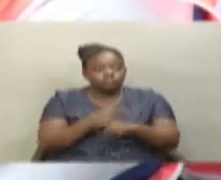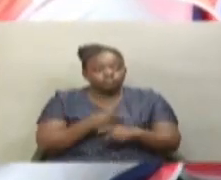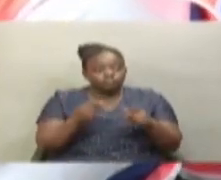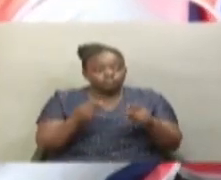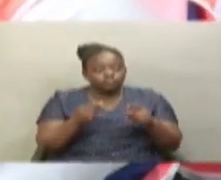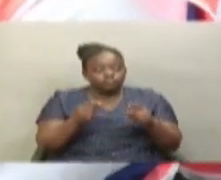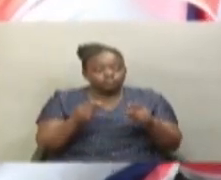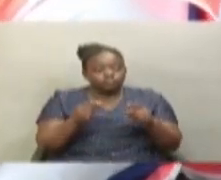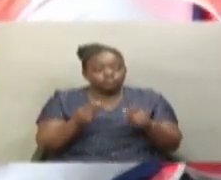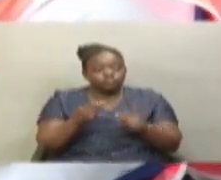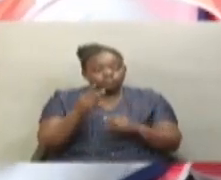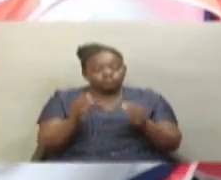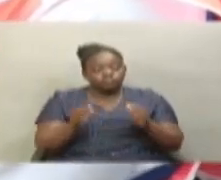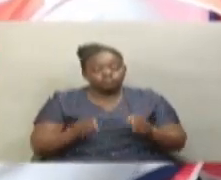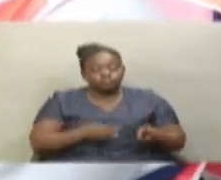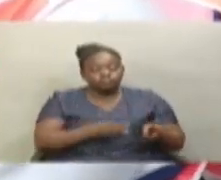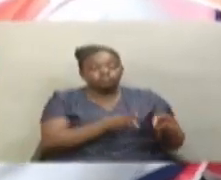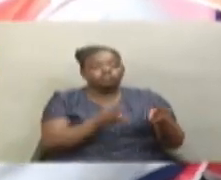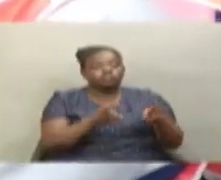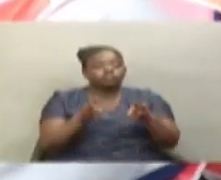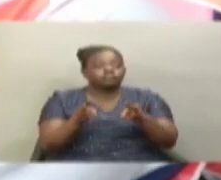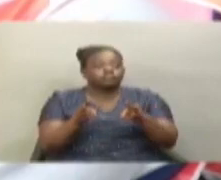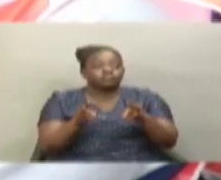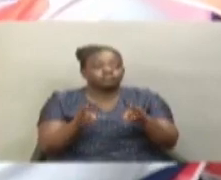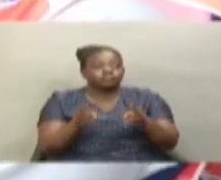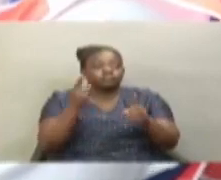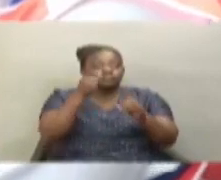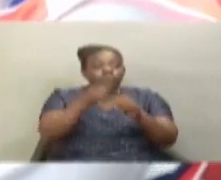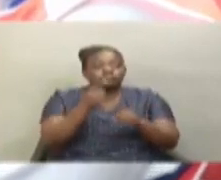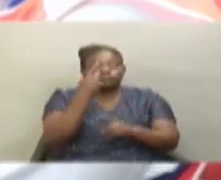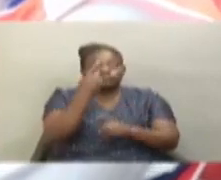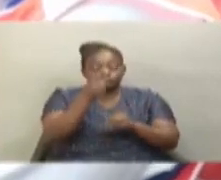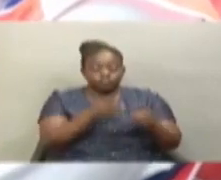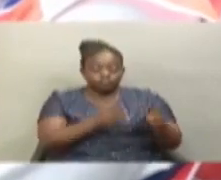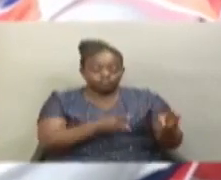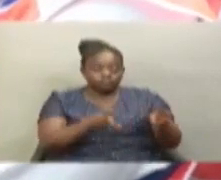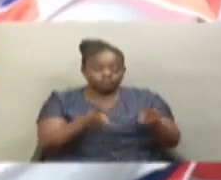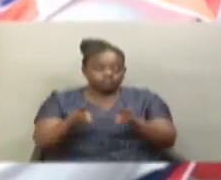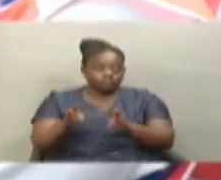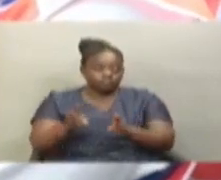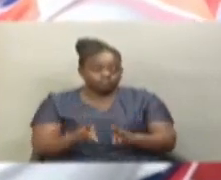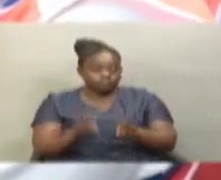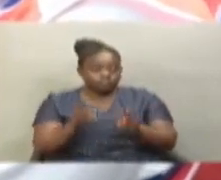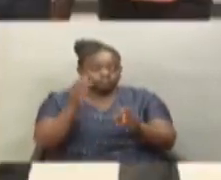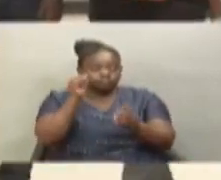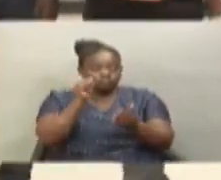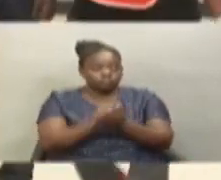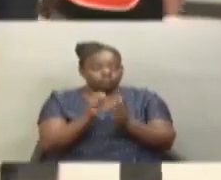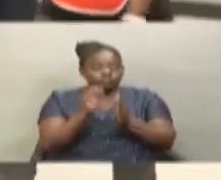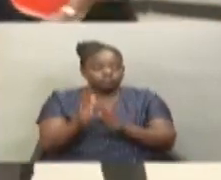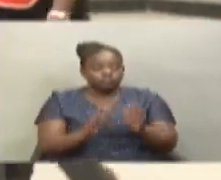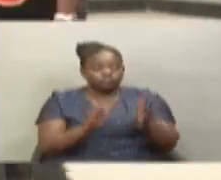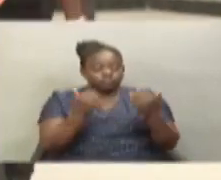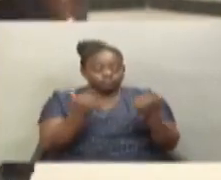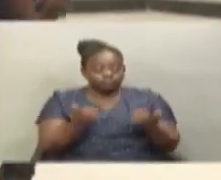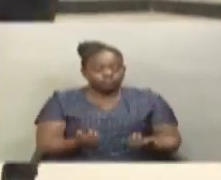way, you continue one way. So that is the process we are in. The boat